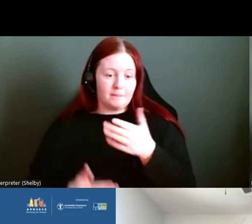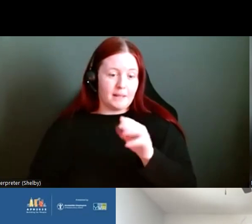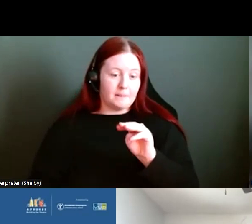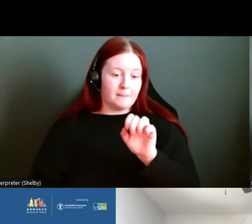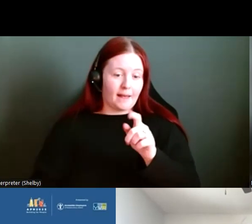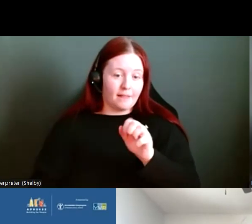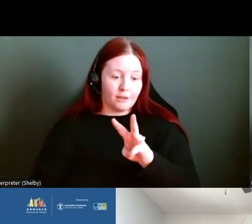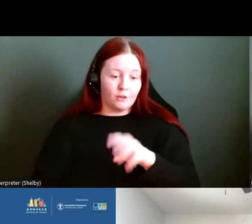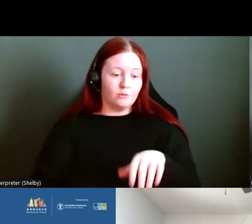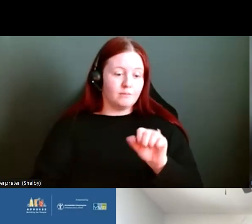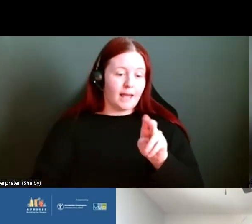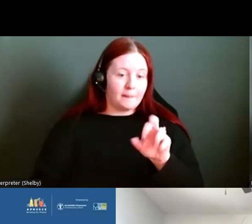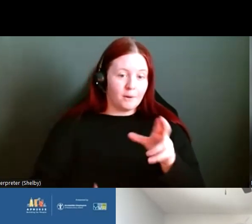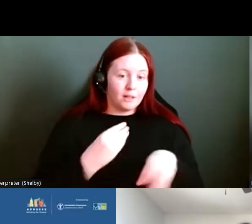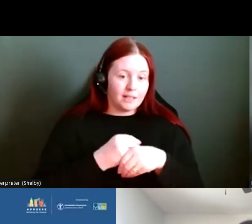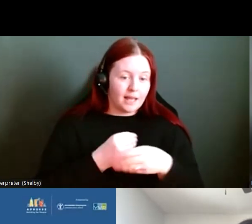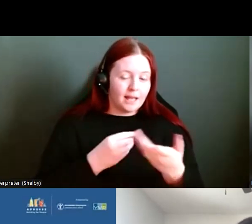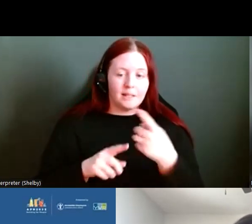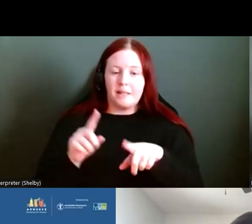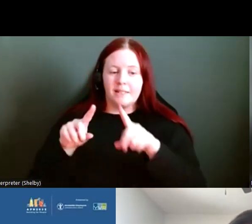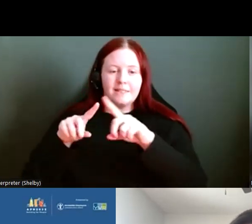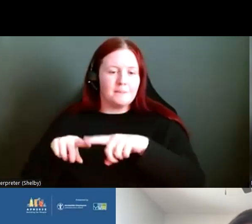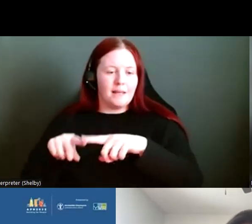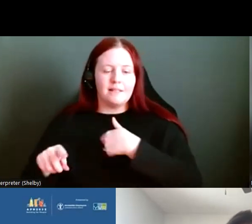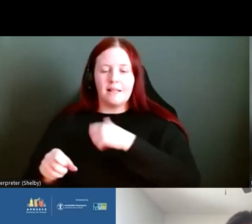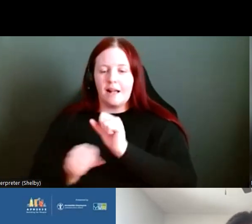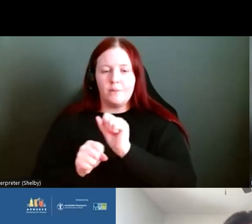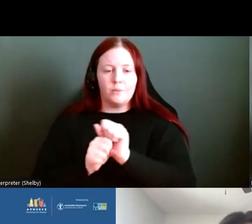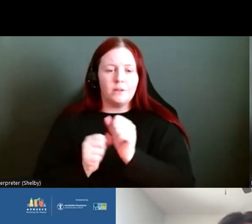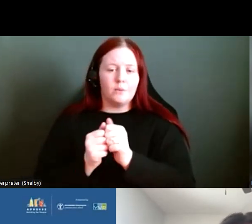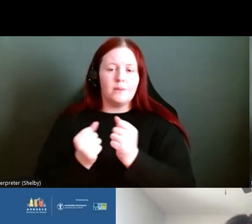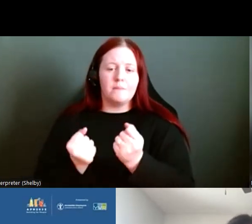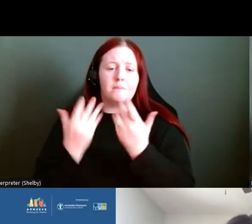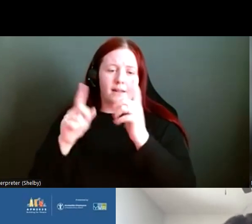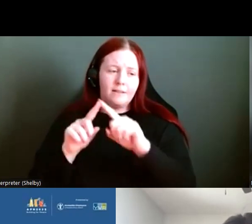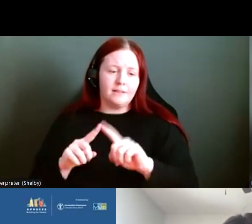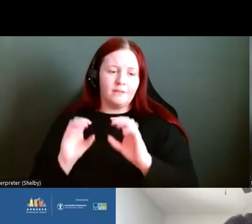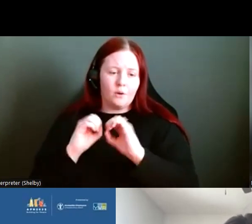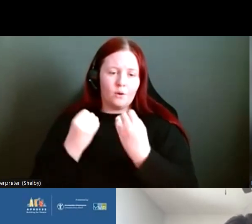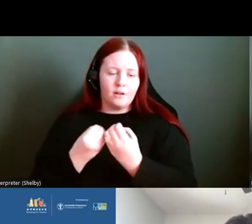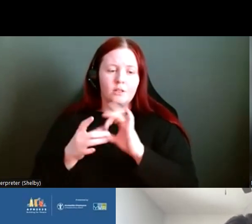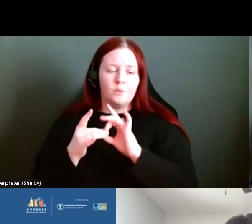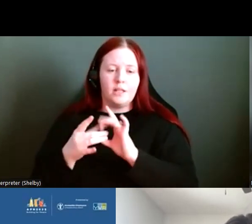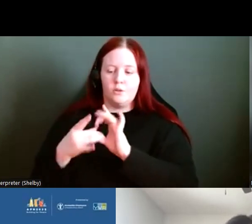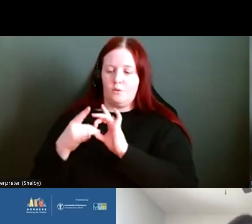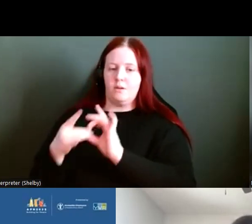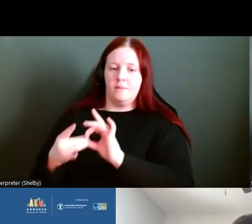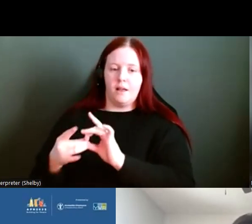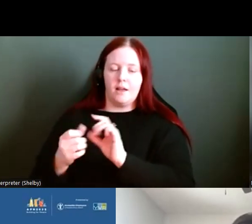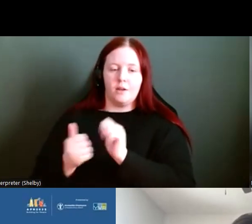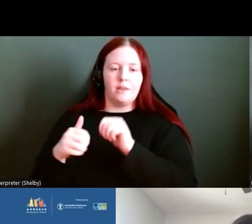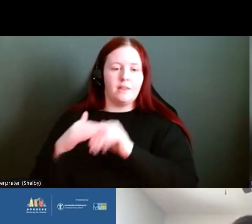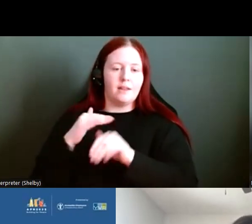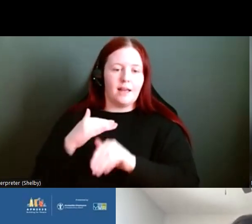Again, it depends on I've been working with a lot of organizations around complying with the Accessible Canada